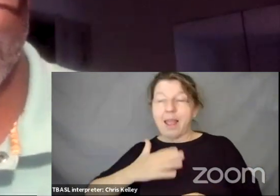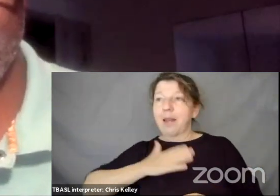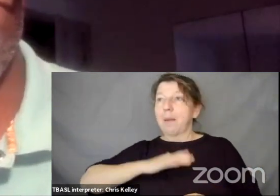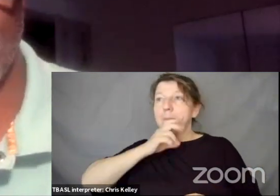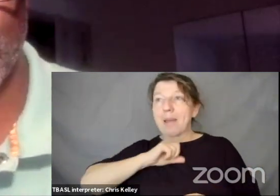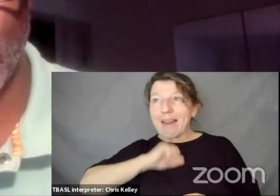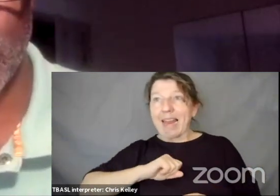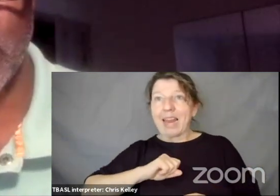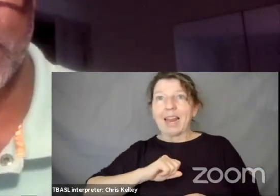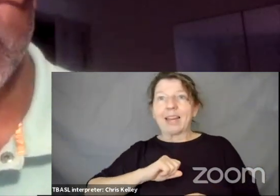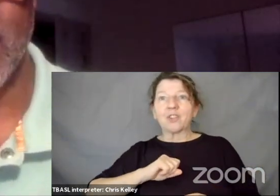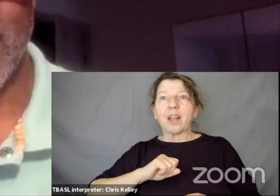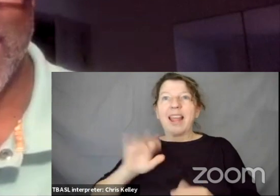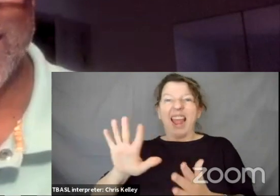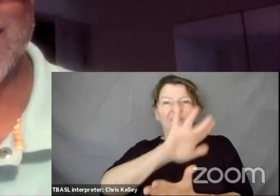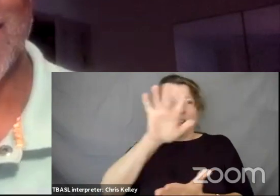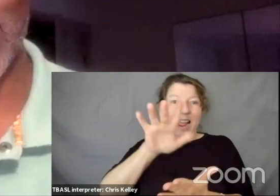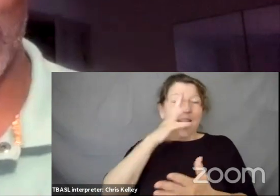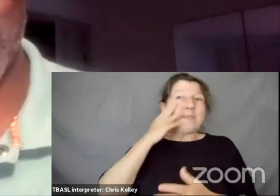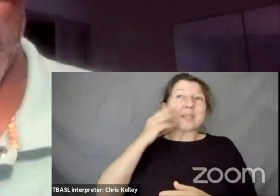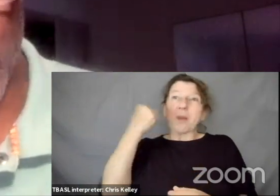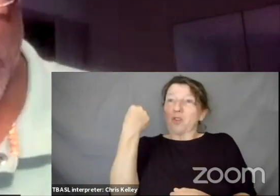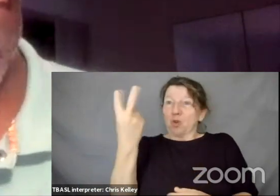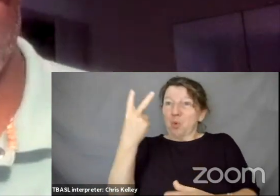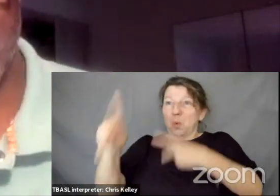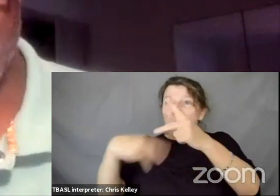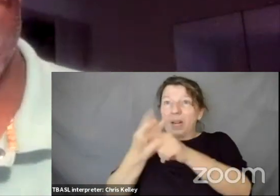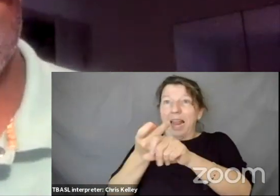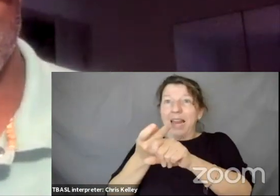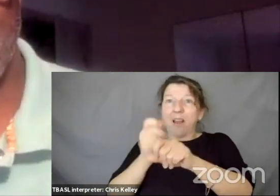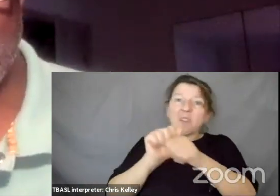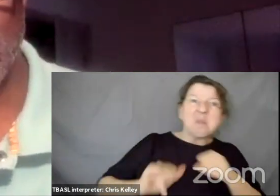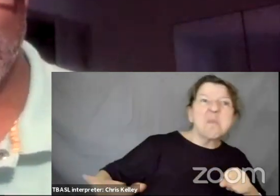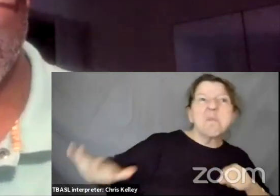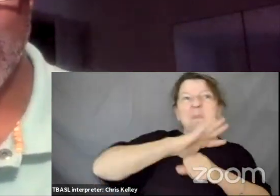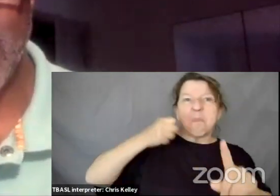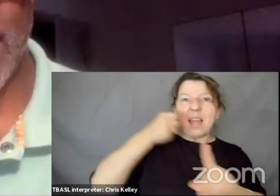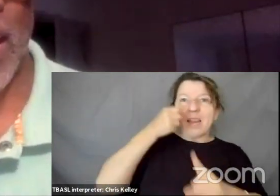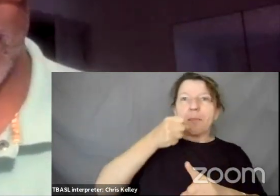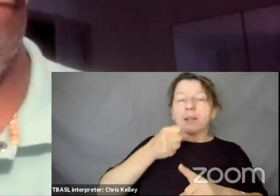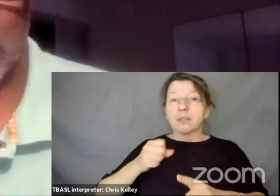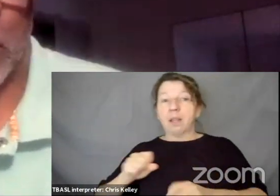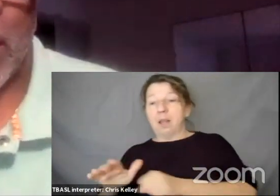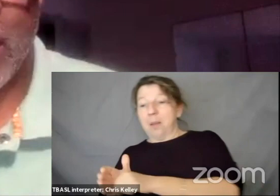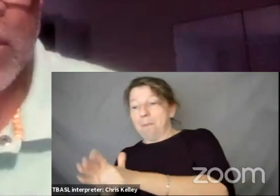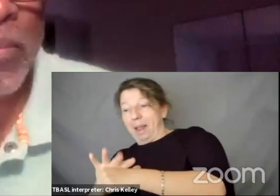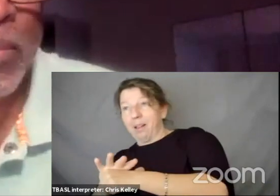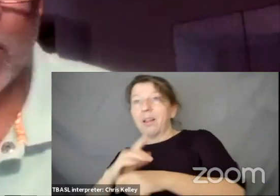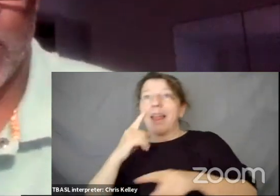biological one and a racial one, and a 20-year remembrance of 9/11. And